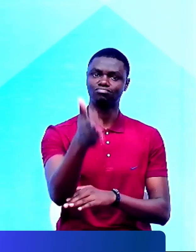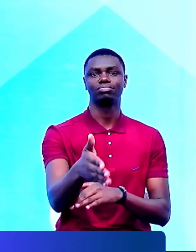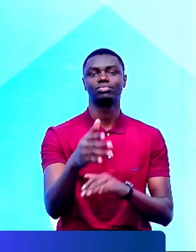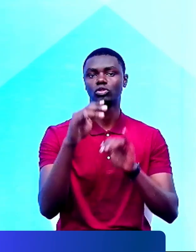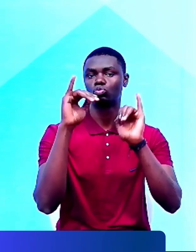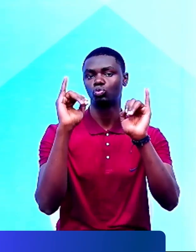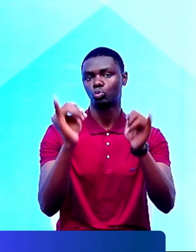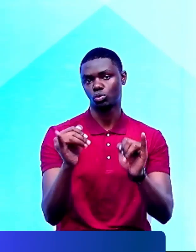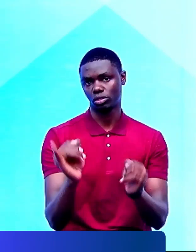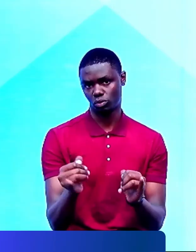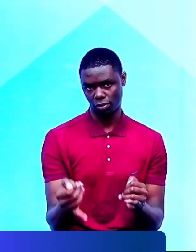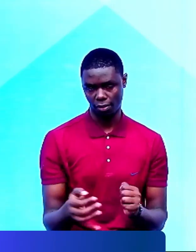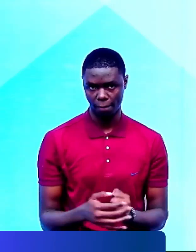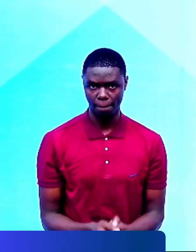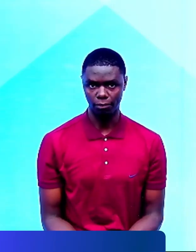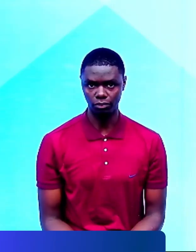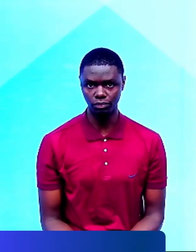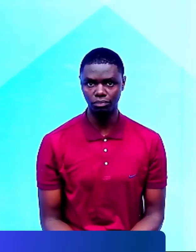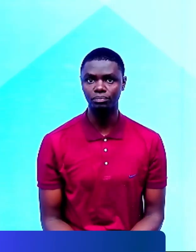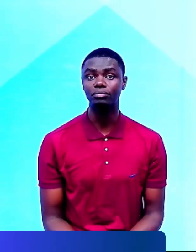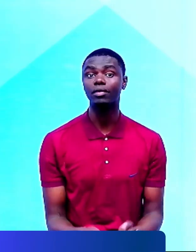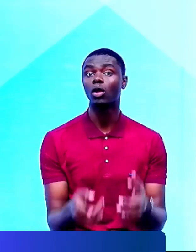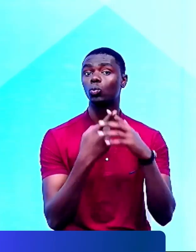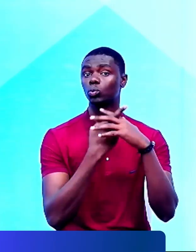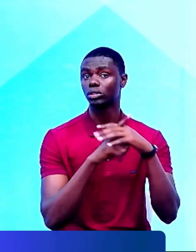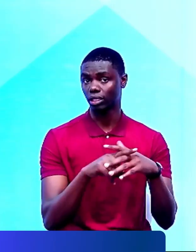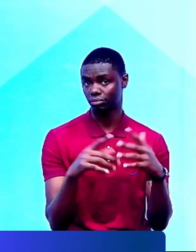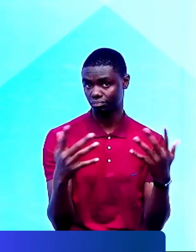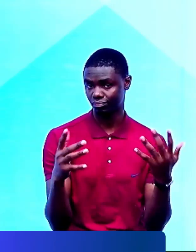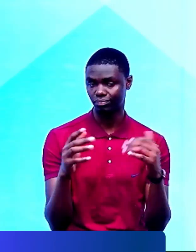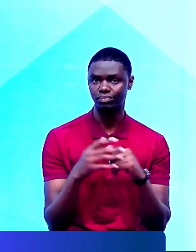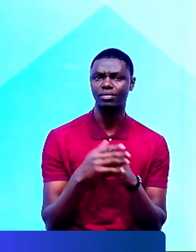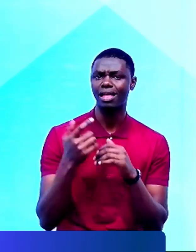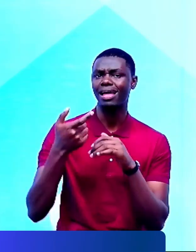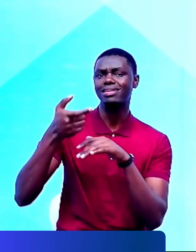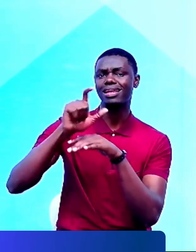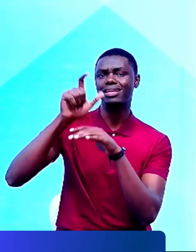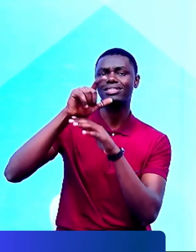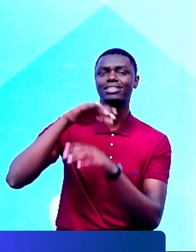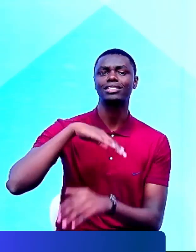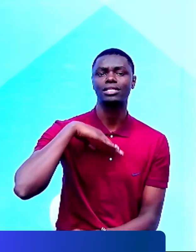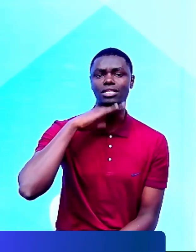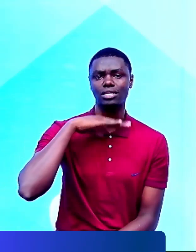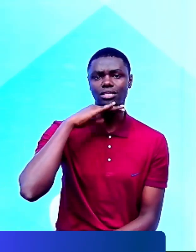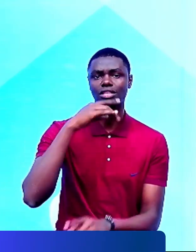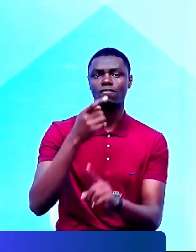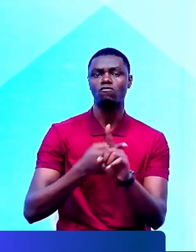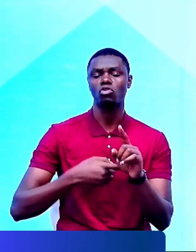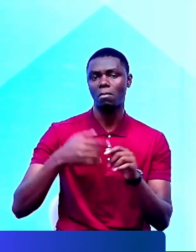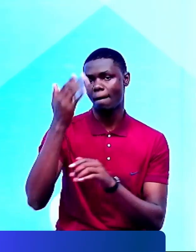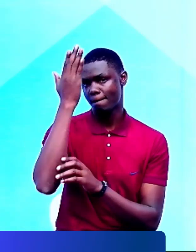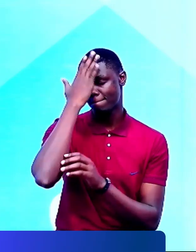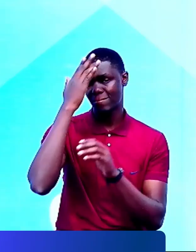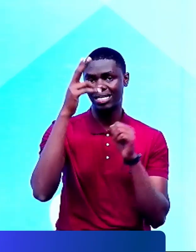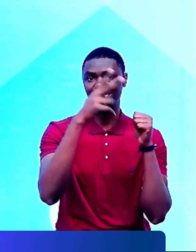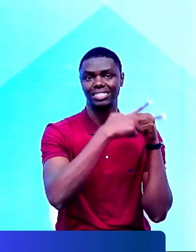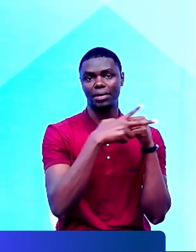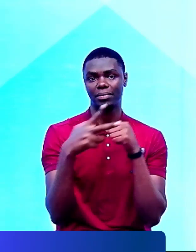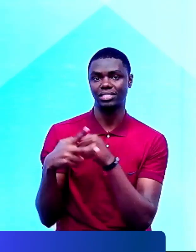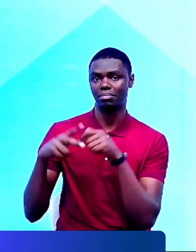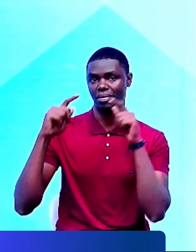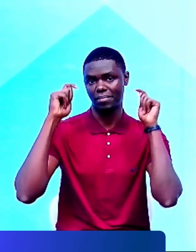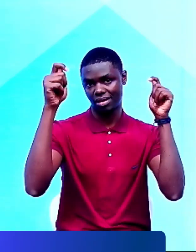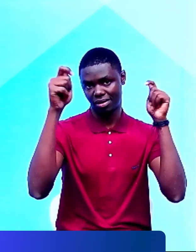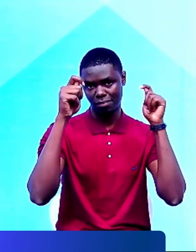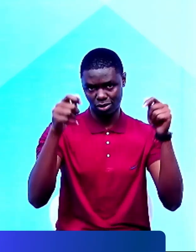the news-making headlines, where we start with the rising death toll from Monday's Sabasaba